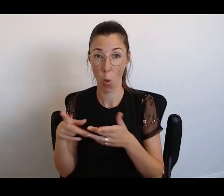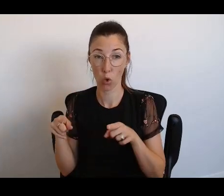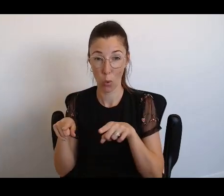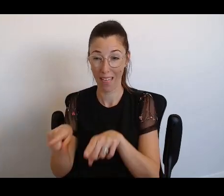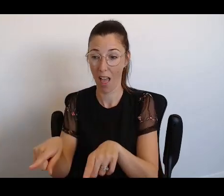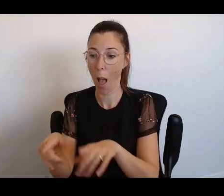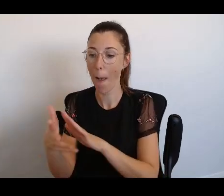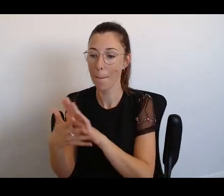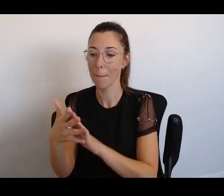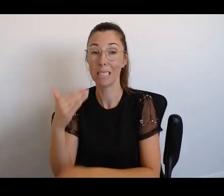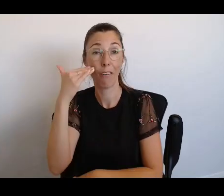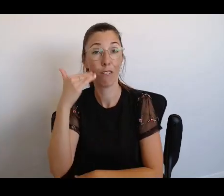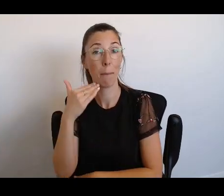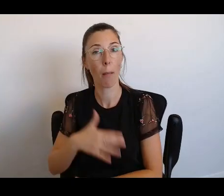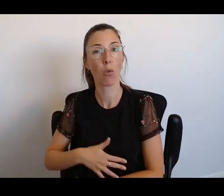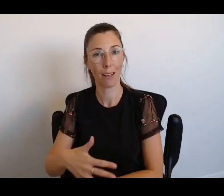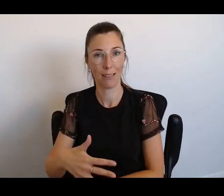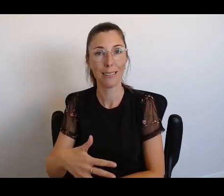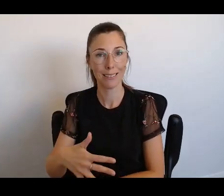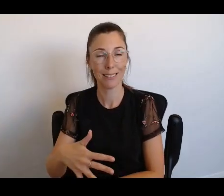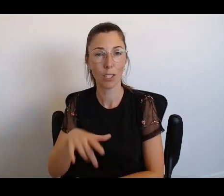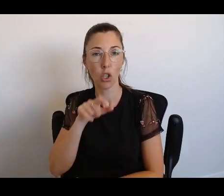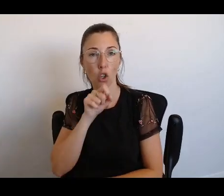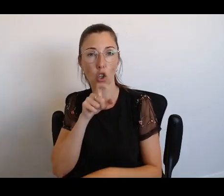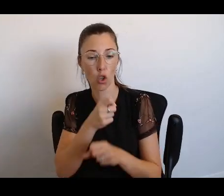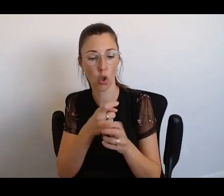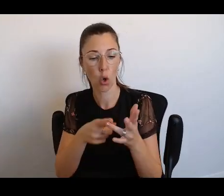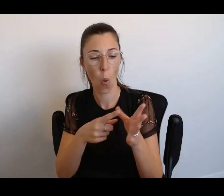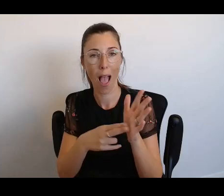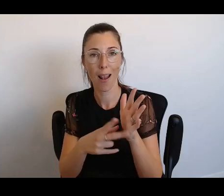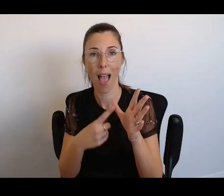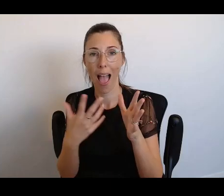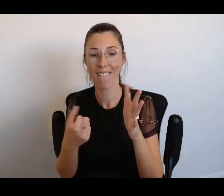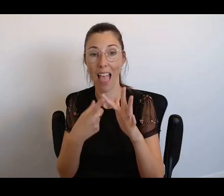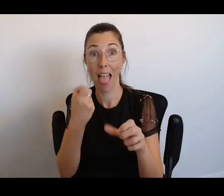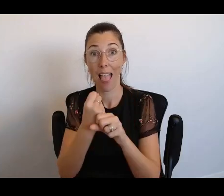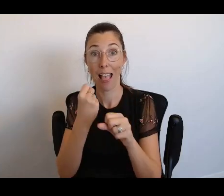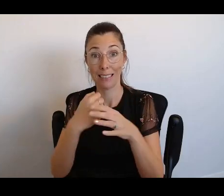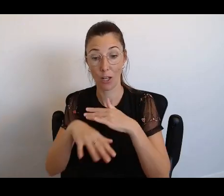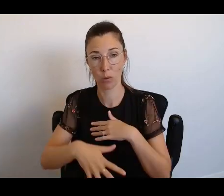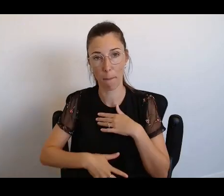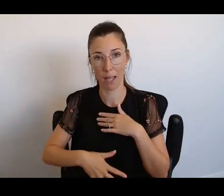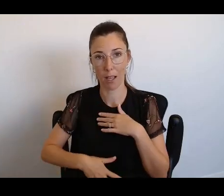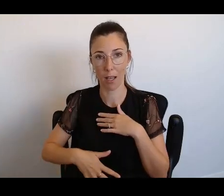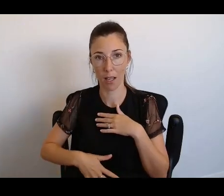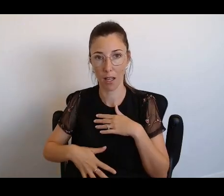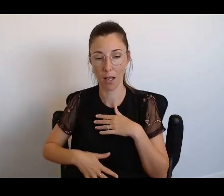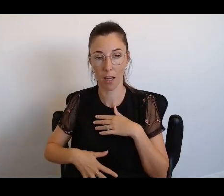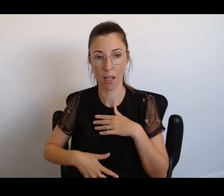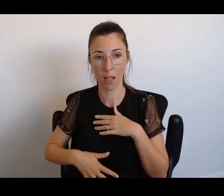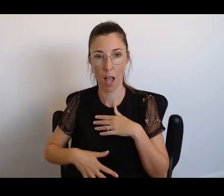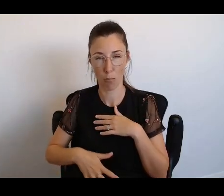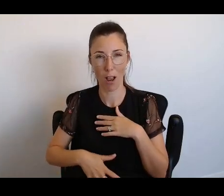at that time. Goannas carry their eggs within their stomach, and they are like a what do you